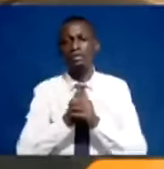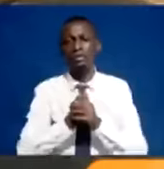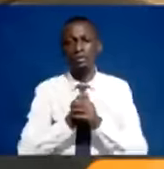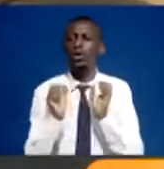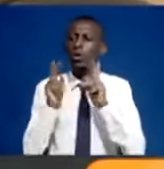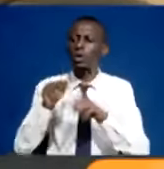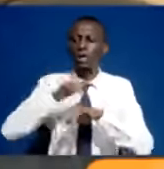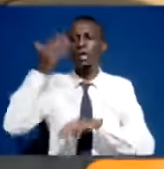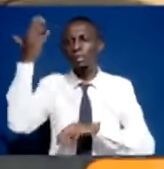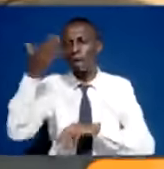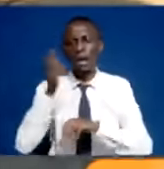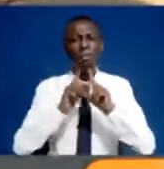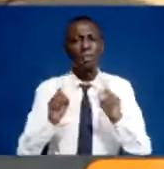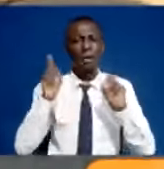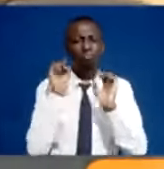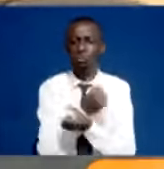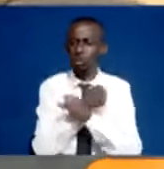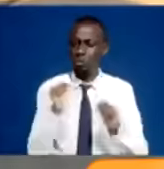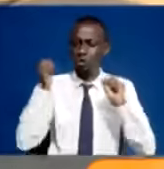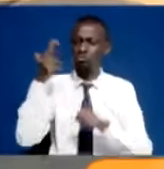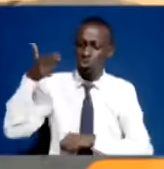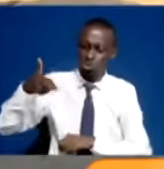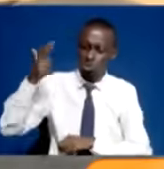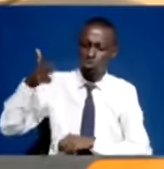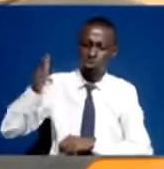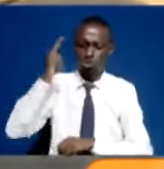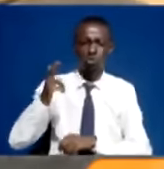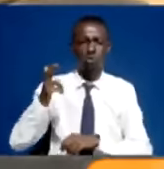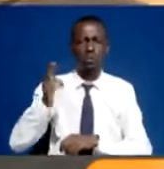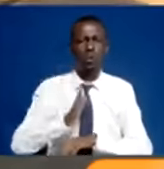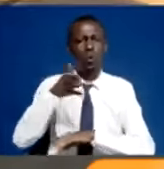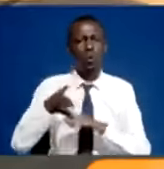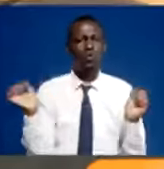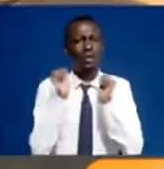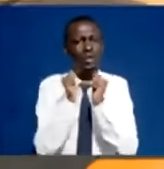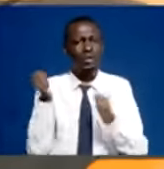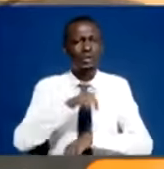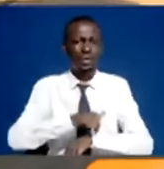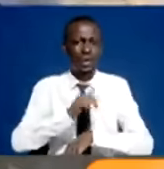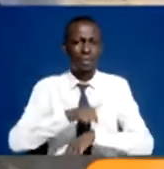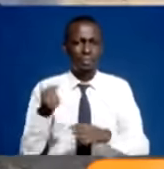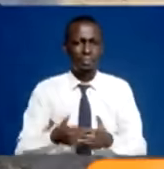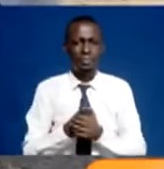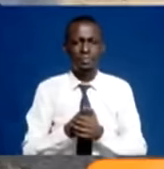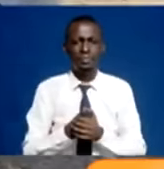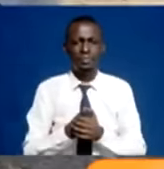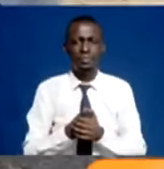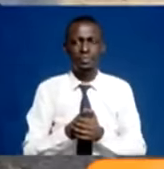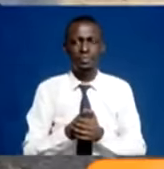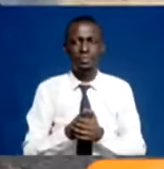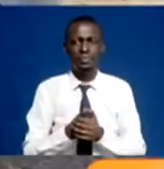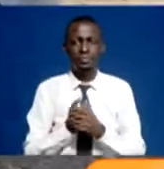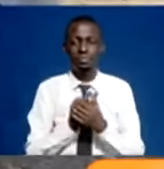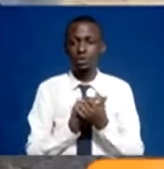ni panga ilipatikana huwezi faa kupiga mtu risasi more than 10 hata risasi ni moja inaweza kuua mtu. With two victims